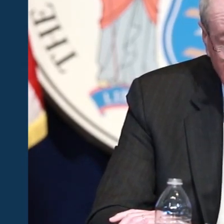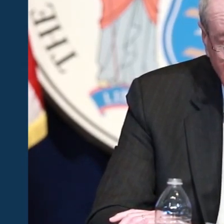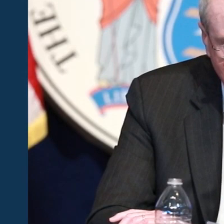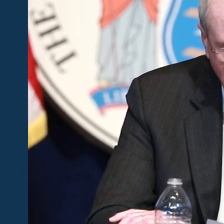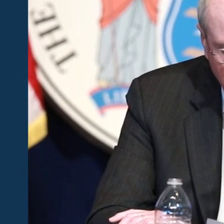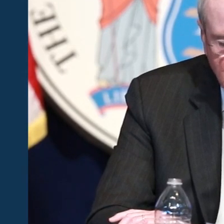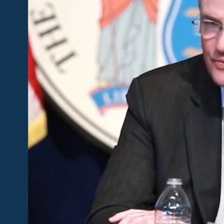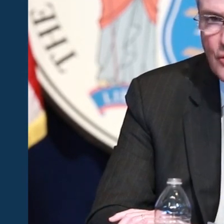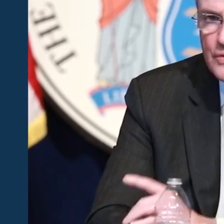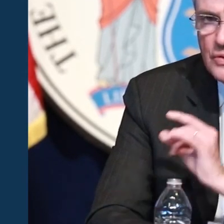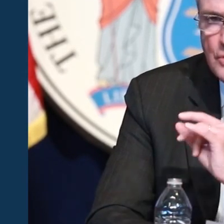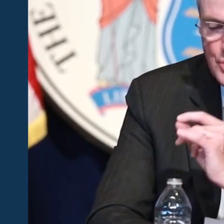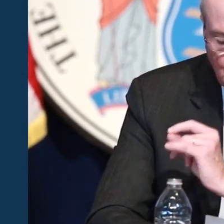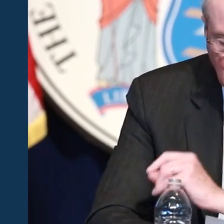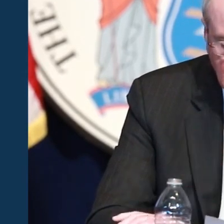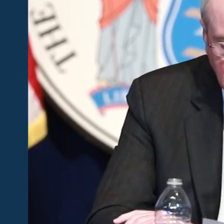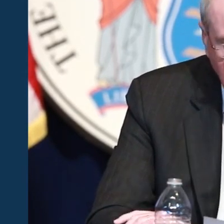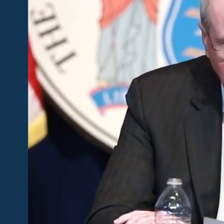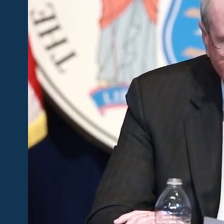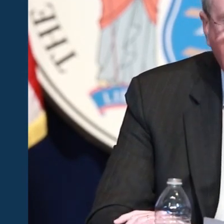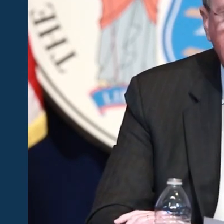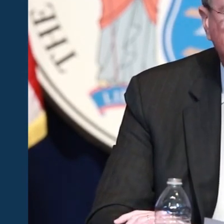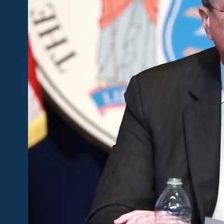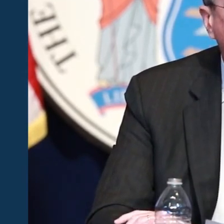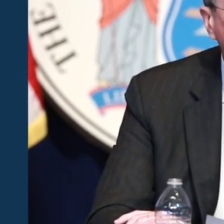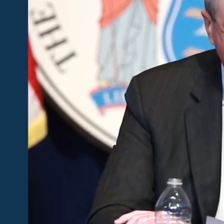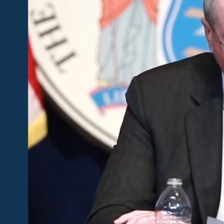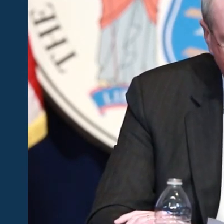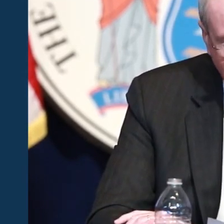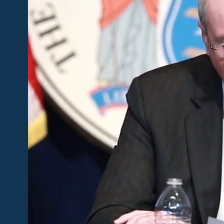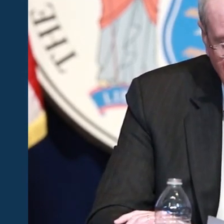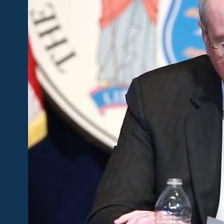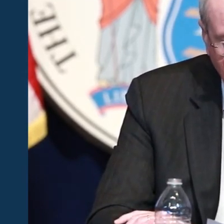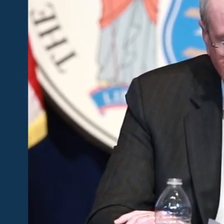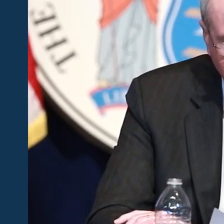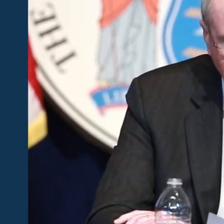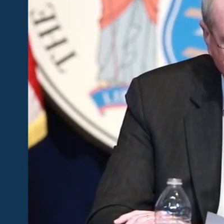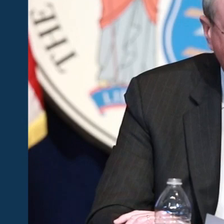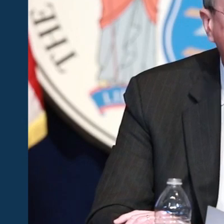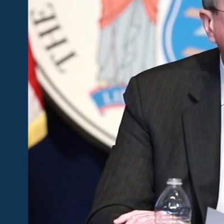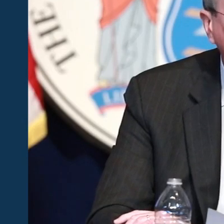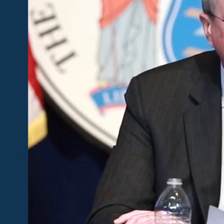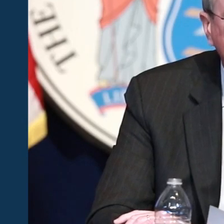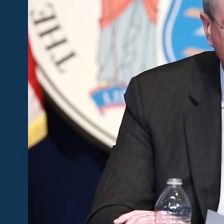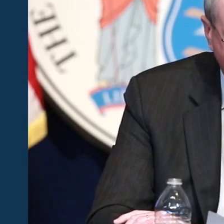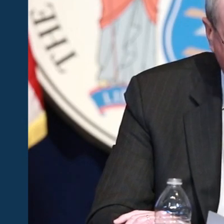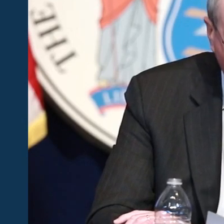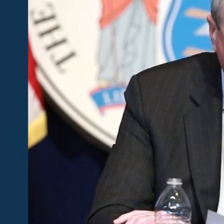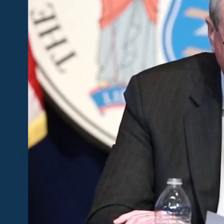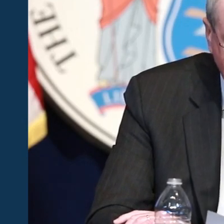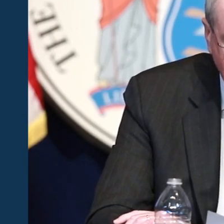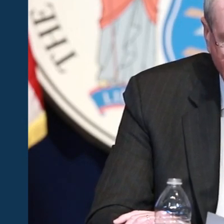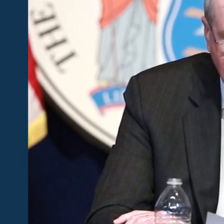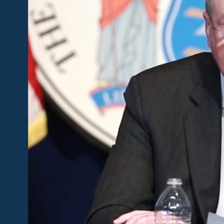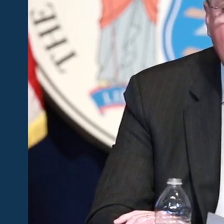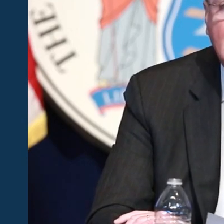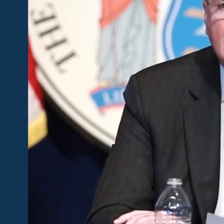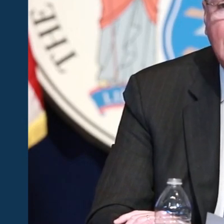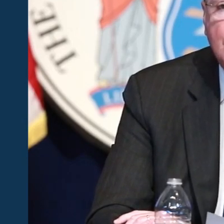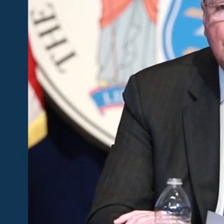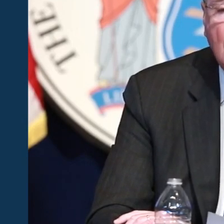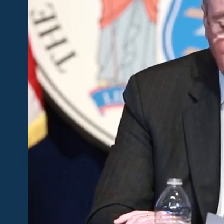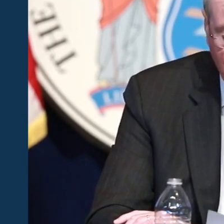effort, especially for us in New Jersey. Located as we are between New York and Philadelphia, our direct connection to Delaware, and our